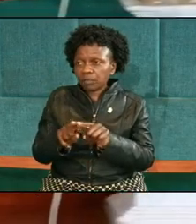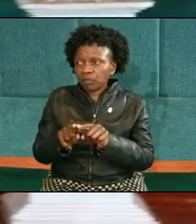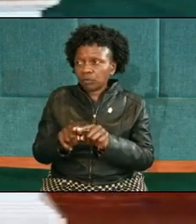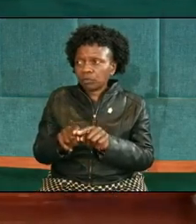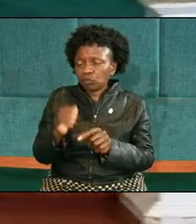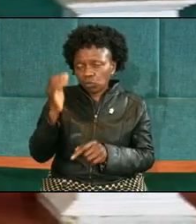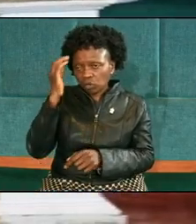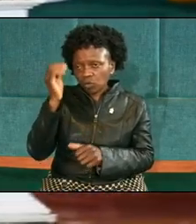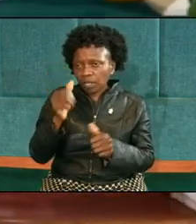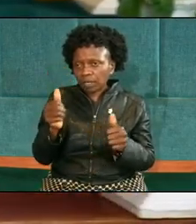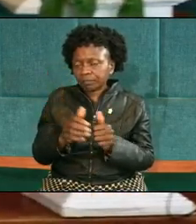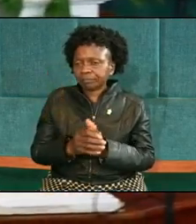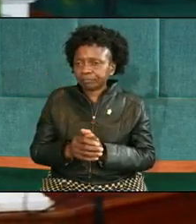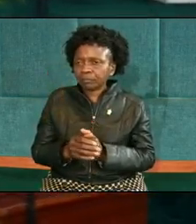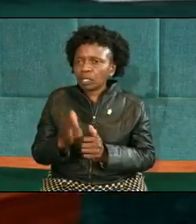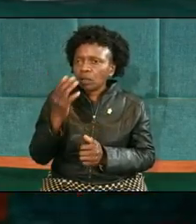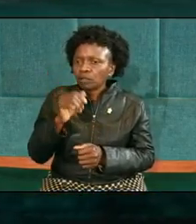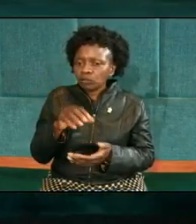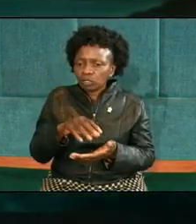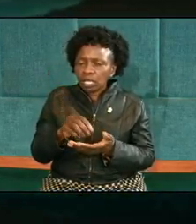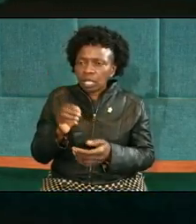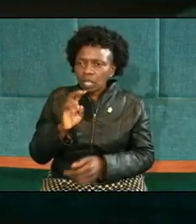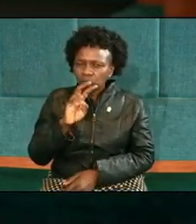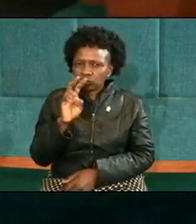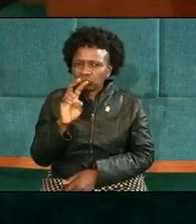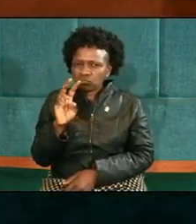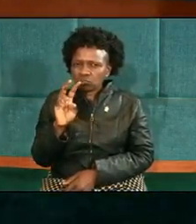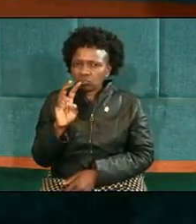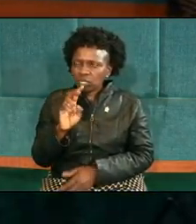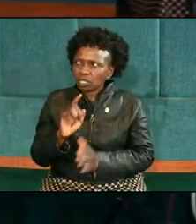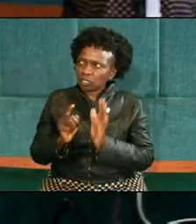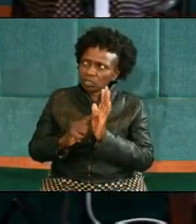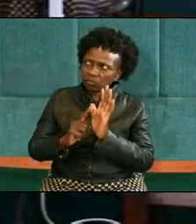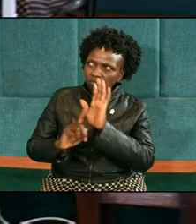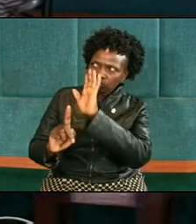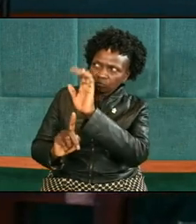We know that. I want you to take a look at the screen.